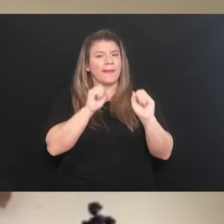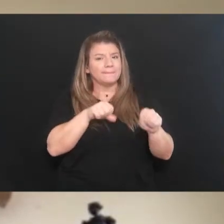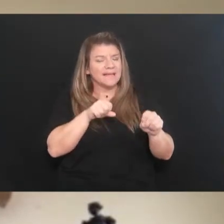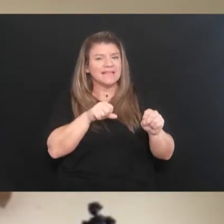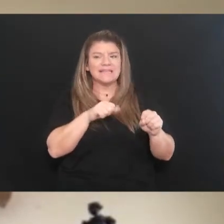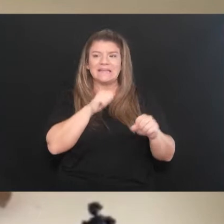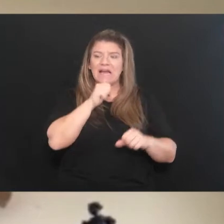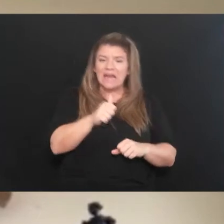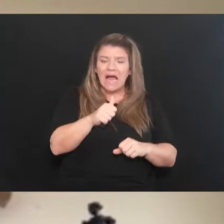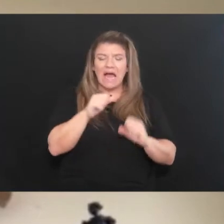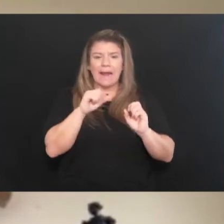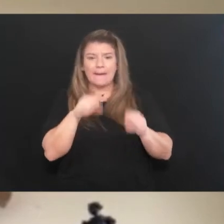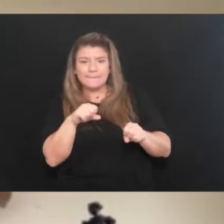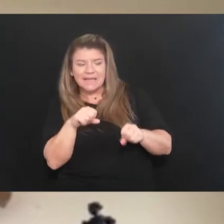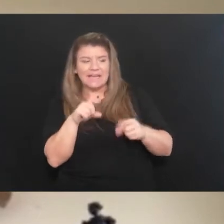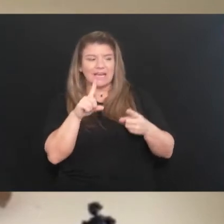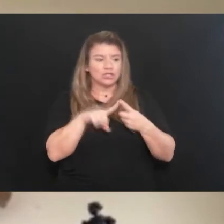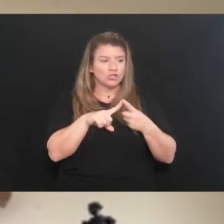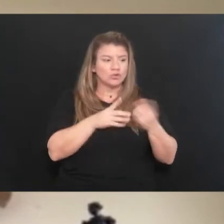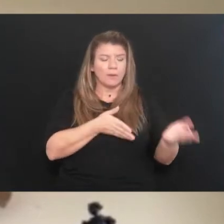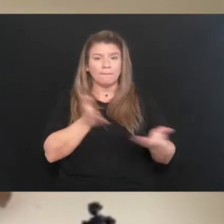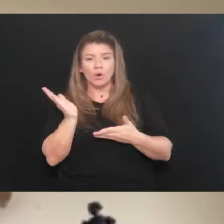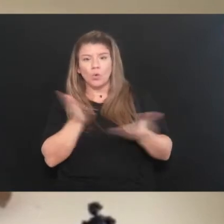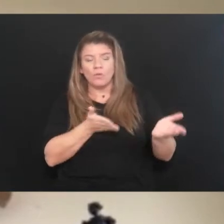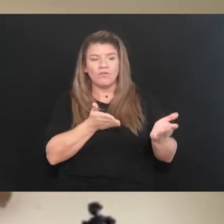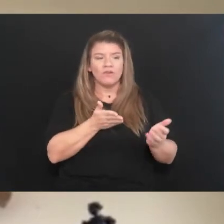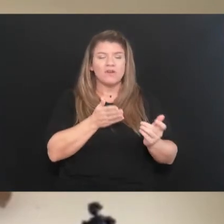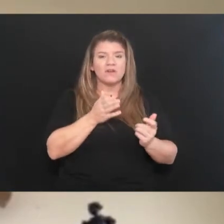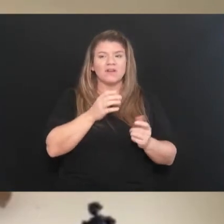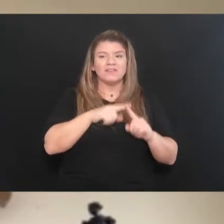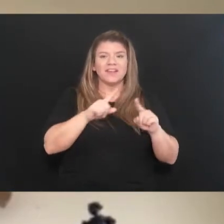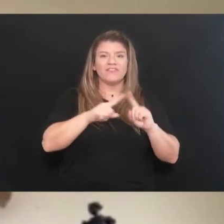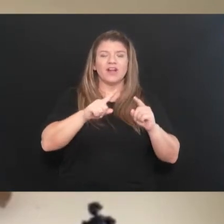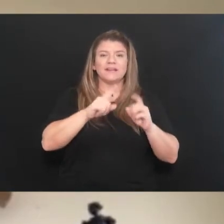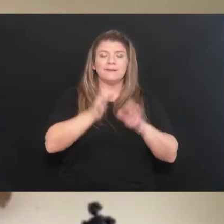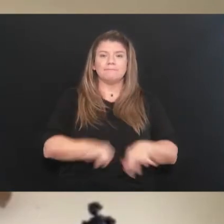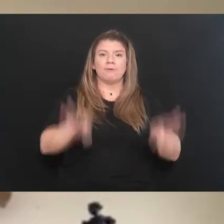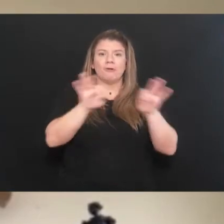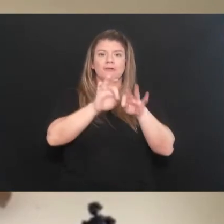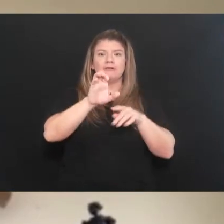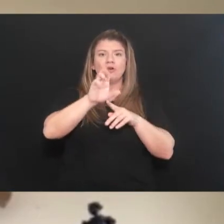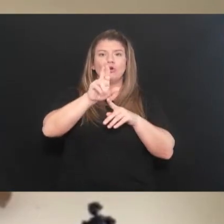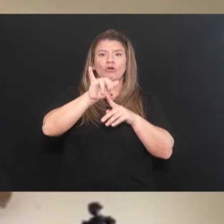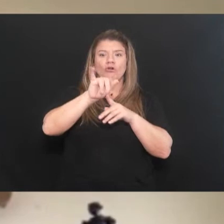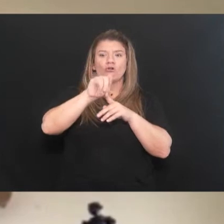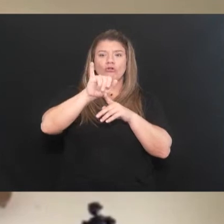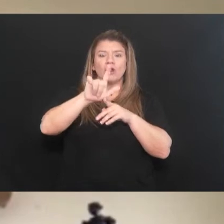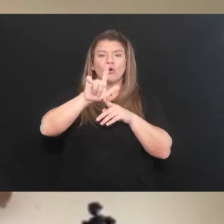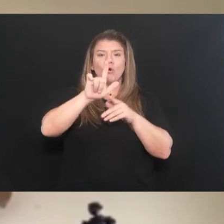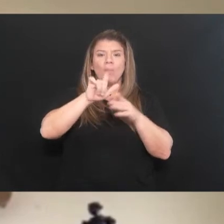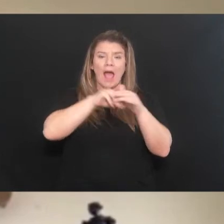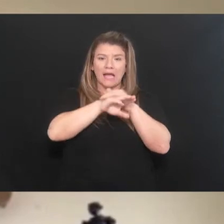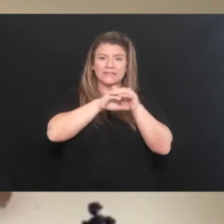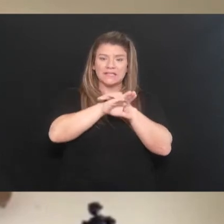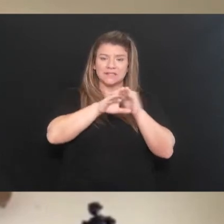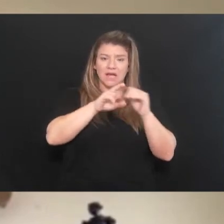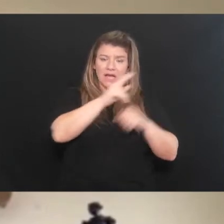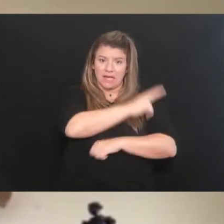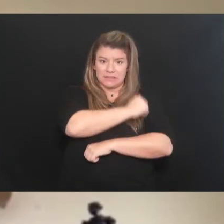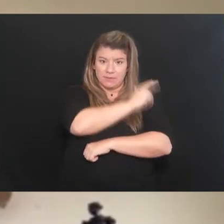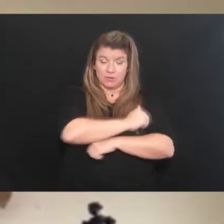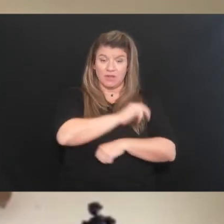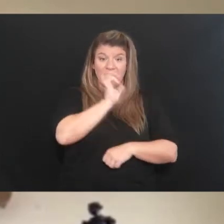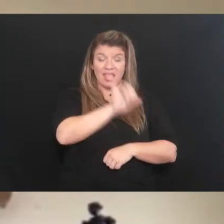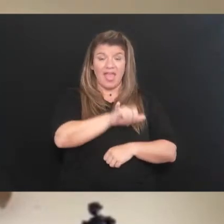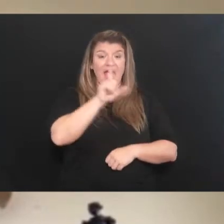move patients out of critical access hospitals. So all that has to be managed,